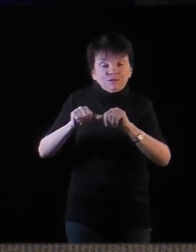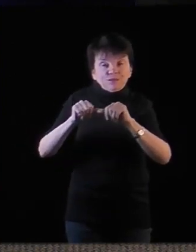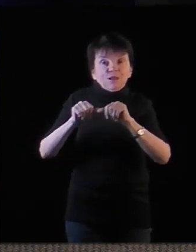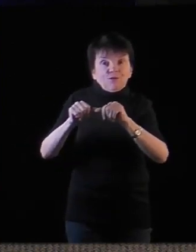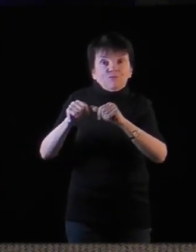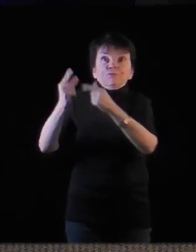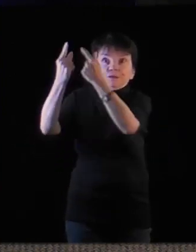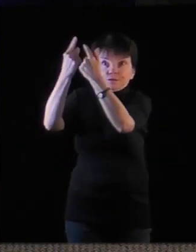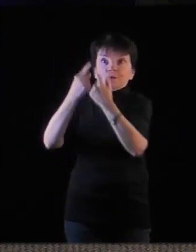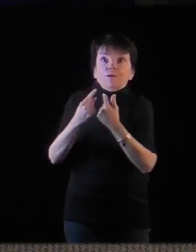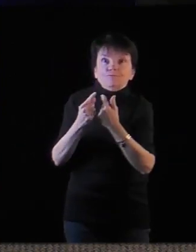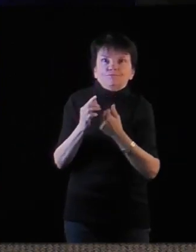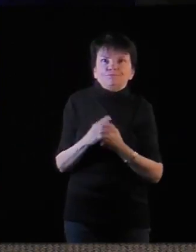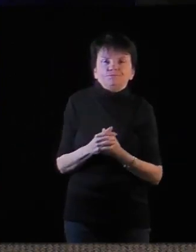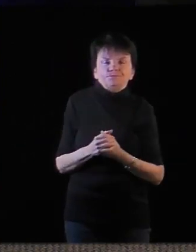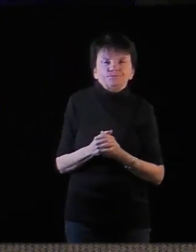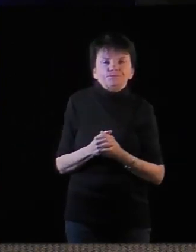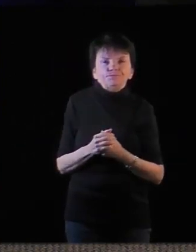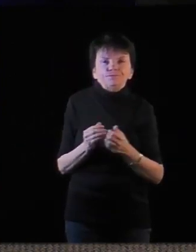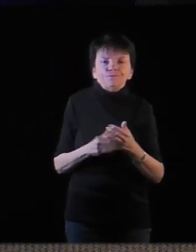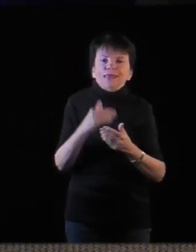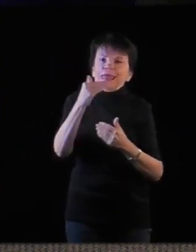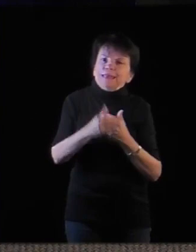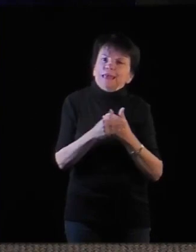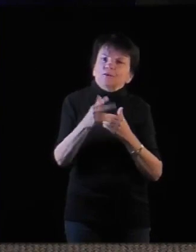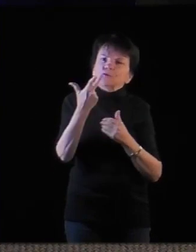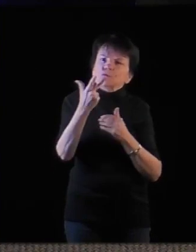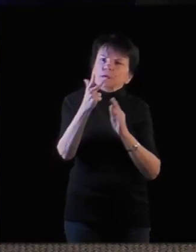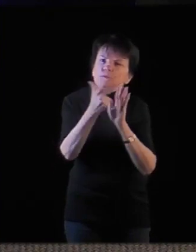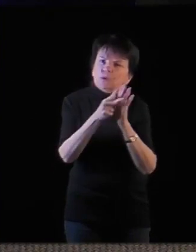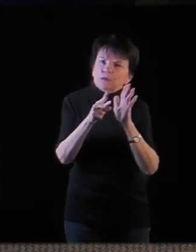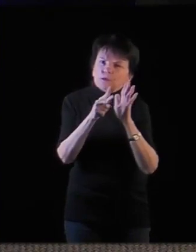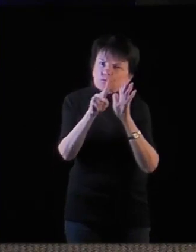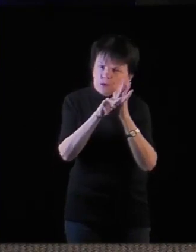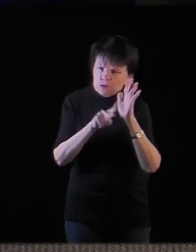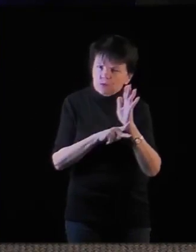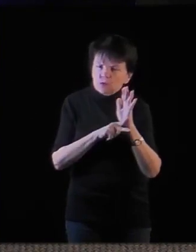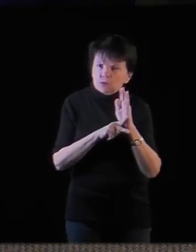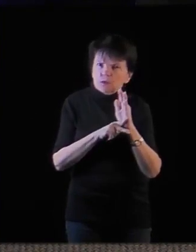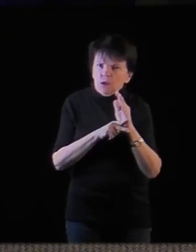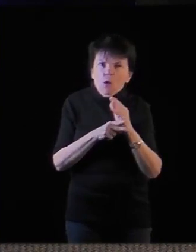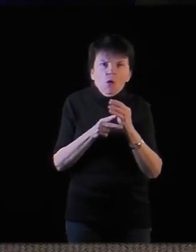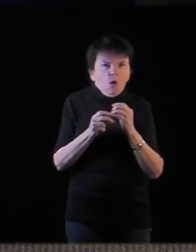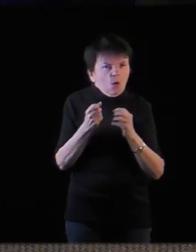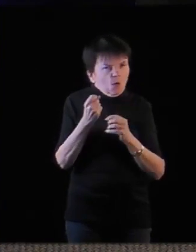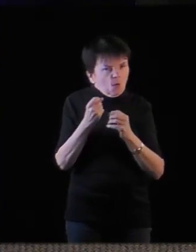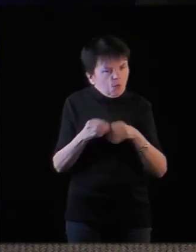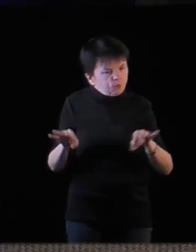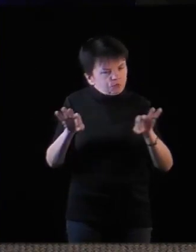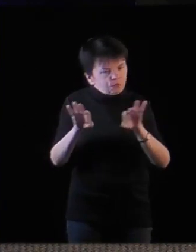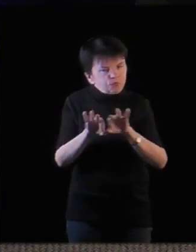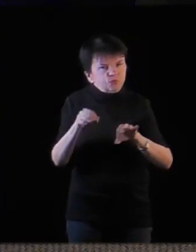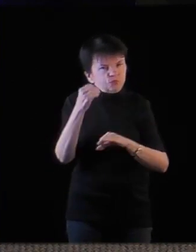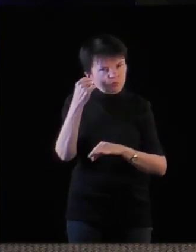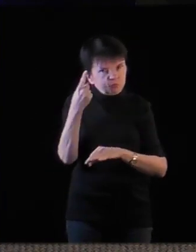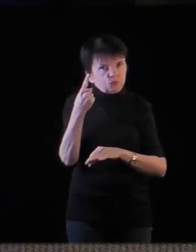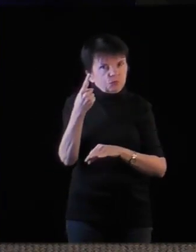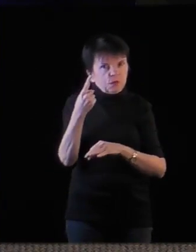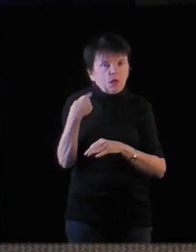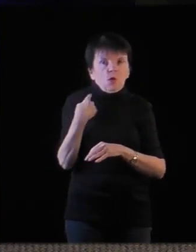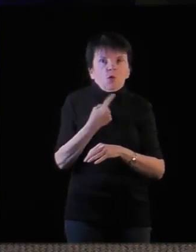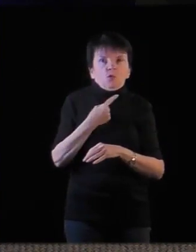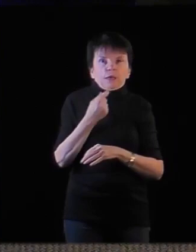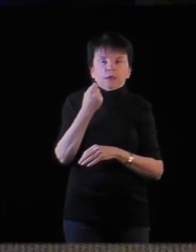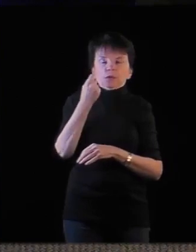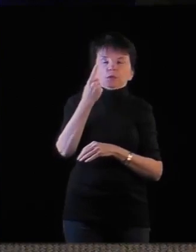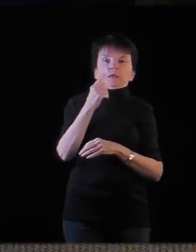These next three principles become so important then for us to understand as we grasp the power of the kingdom.